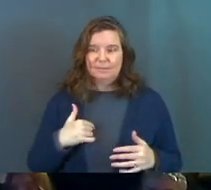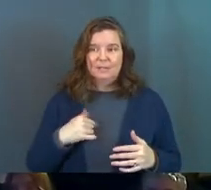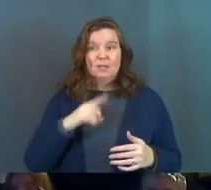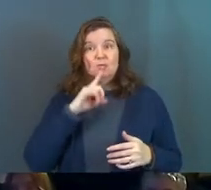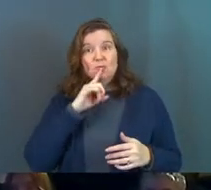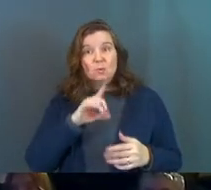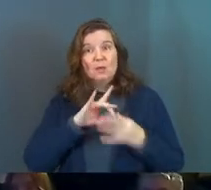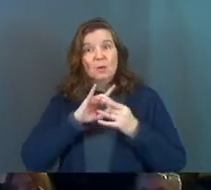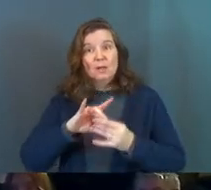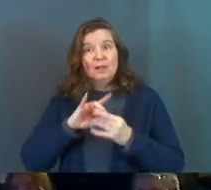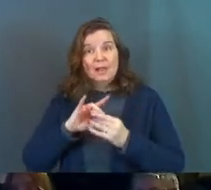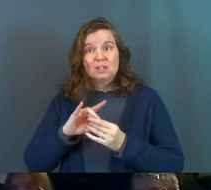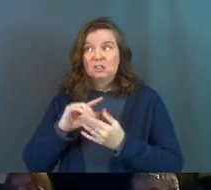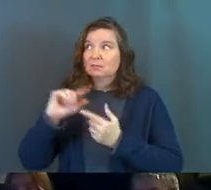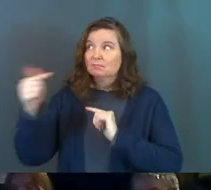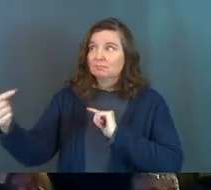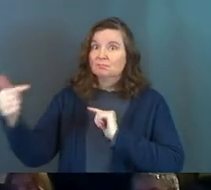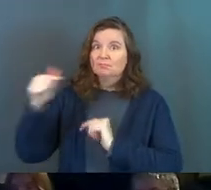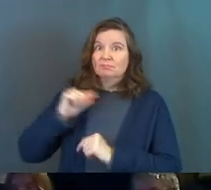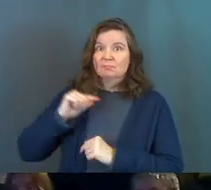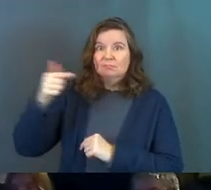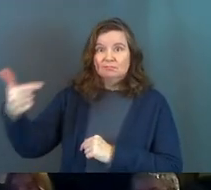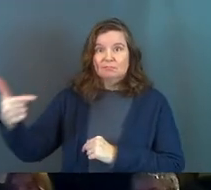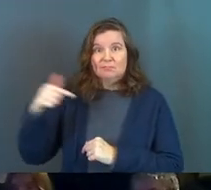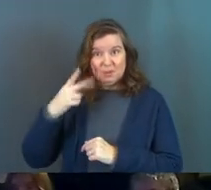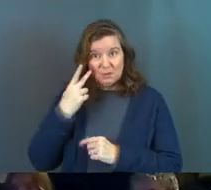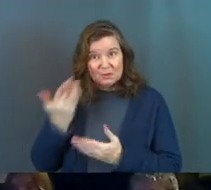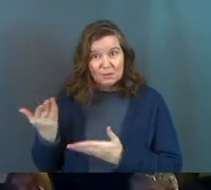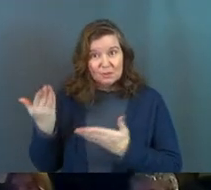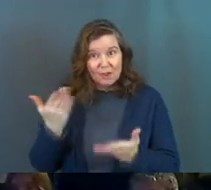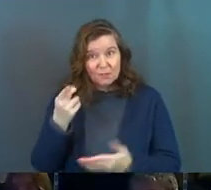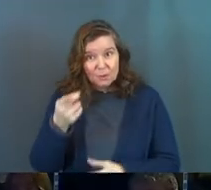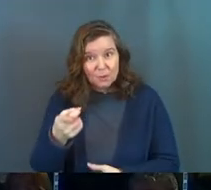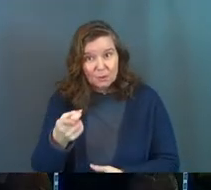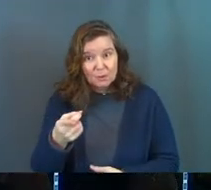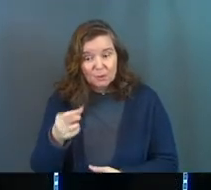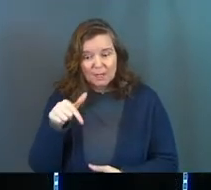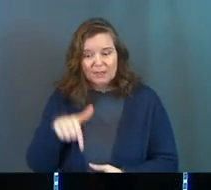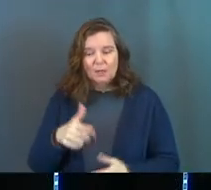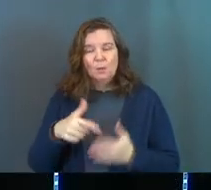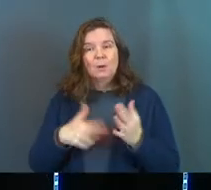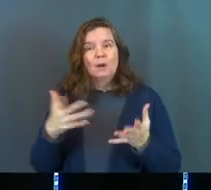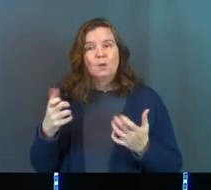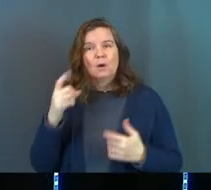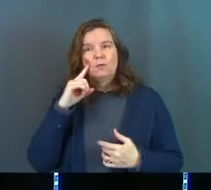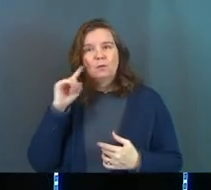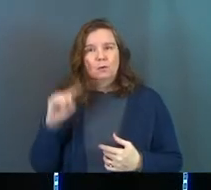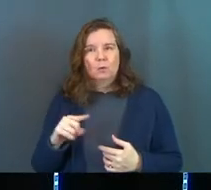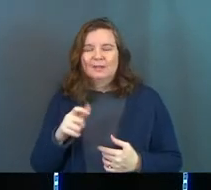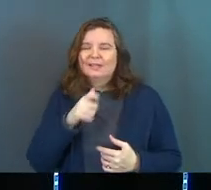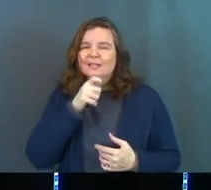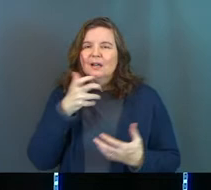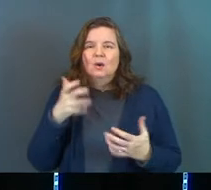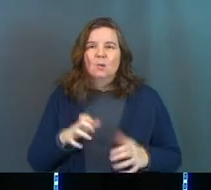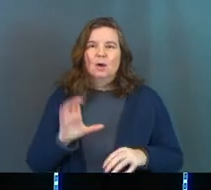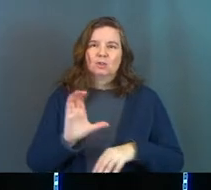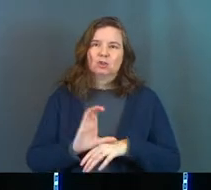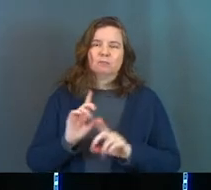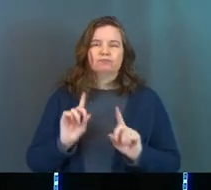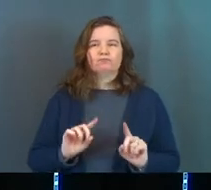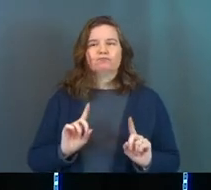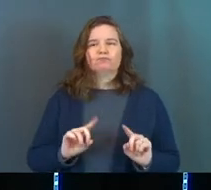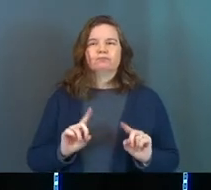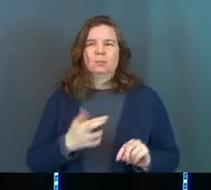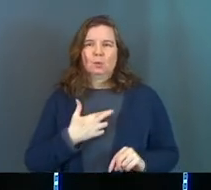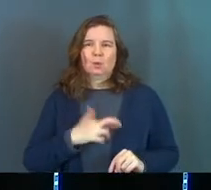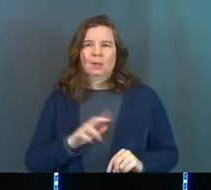It's a real relationship now. Do you see what's offered to you? This is what he wants for you. He doesn't want church attendance